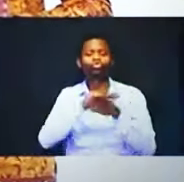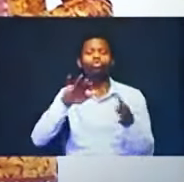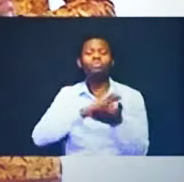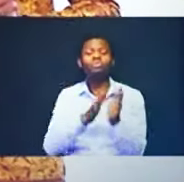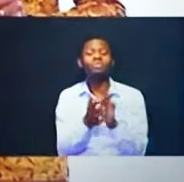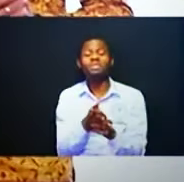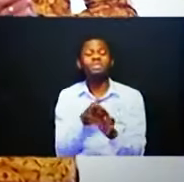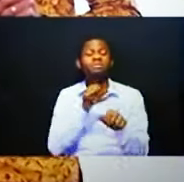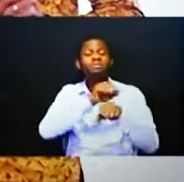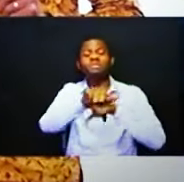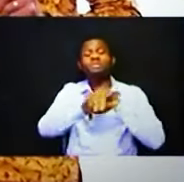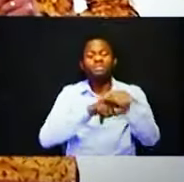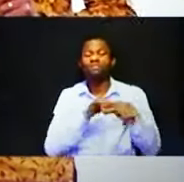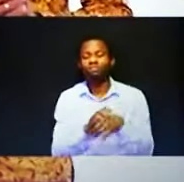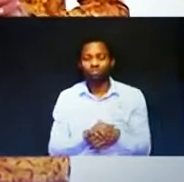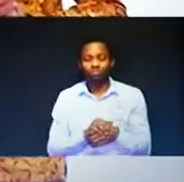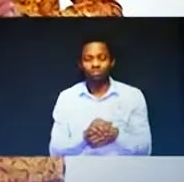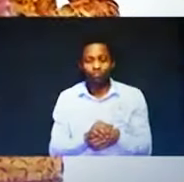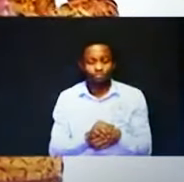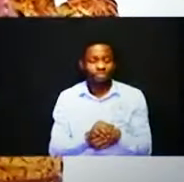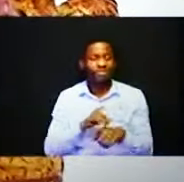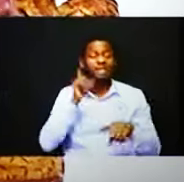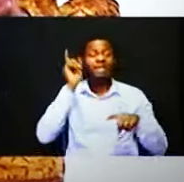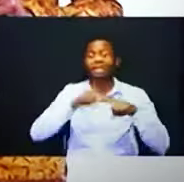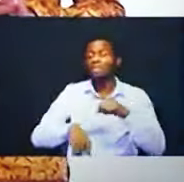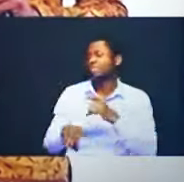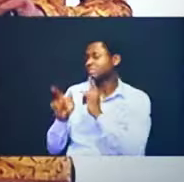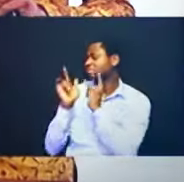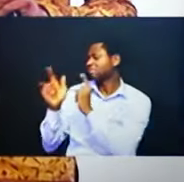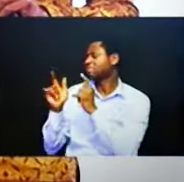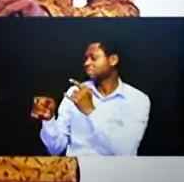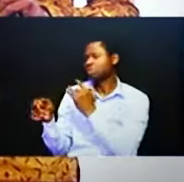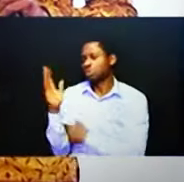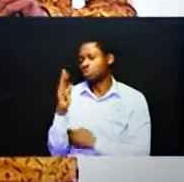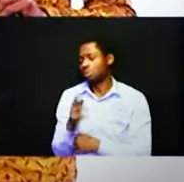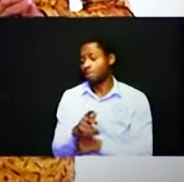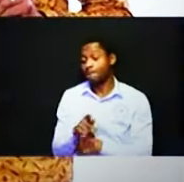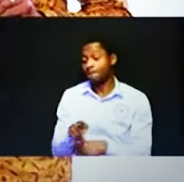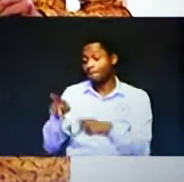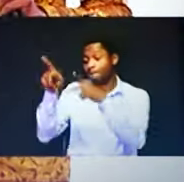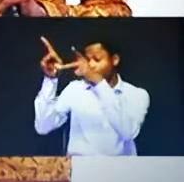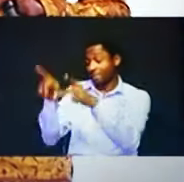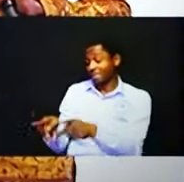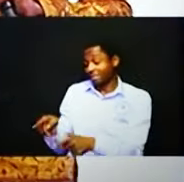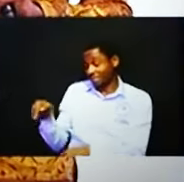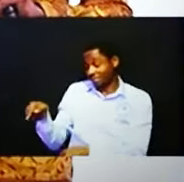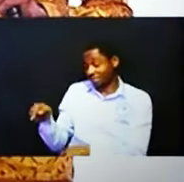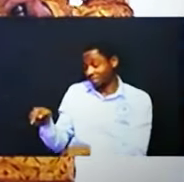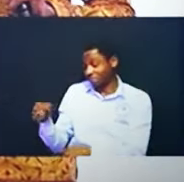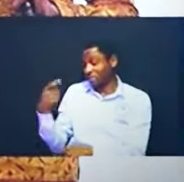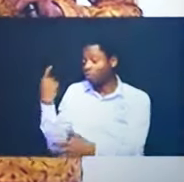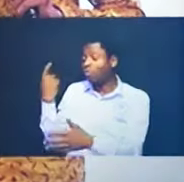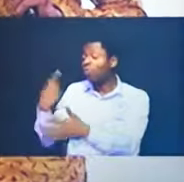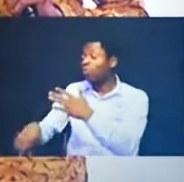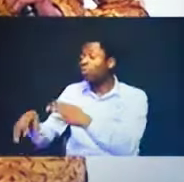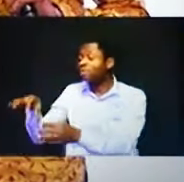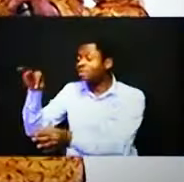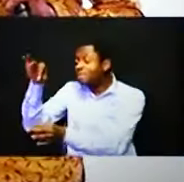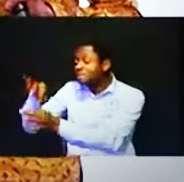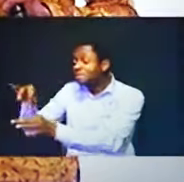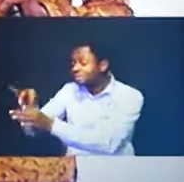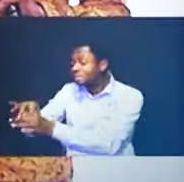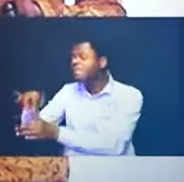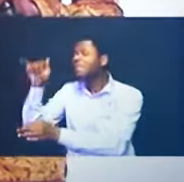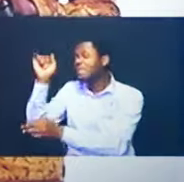be mocked. A man reaps what he sows. Moma won na adamo na nyankopon won si na